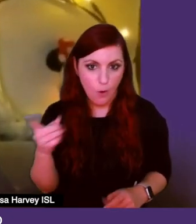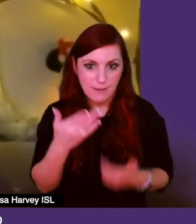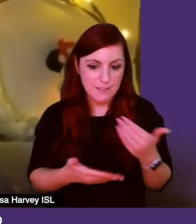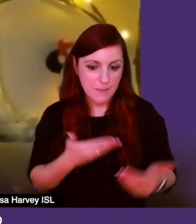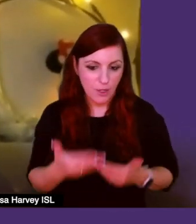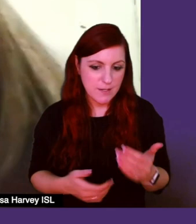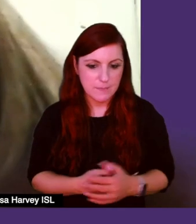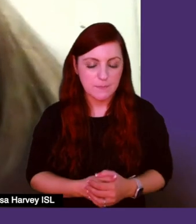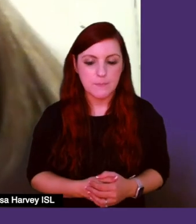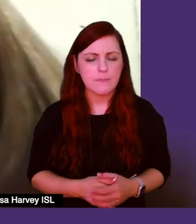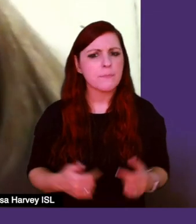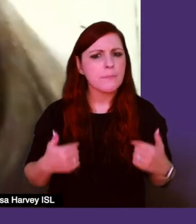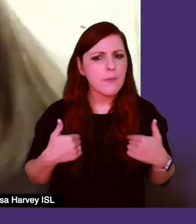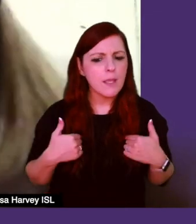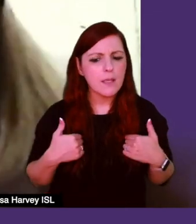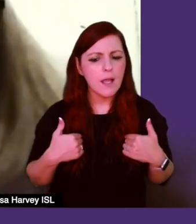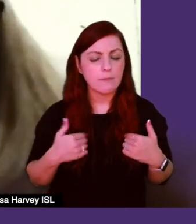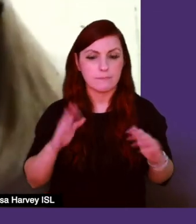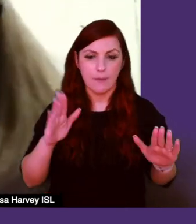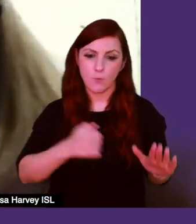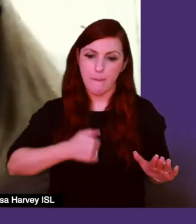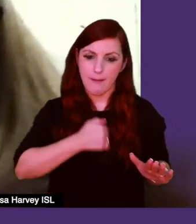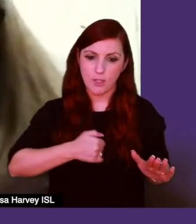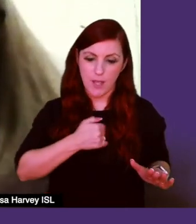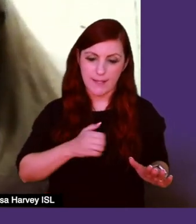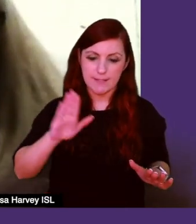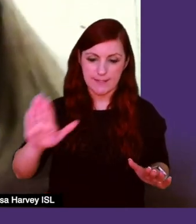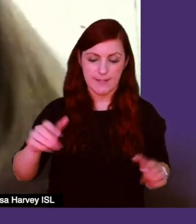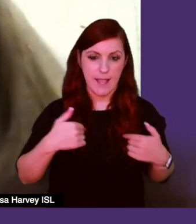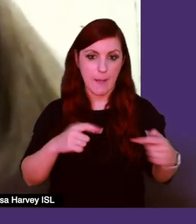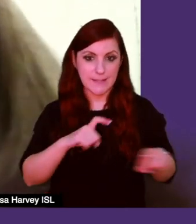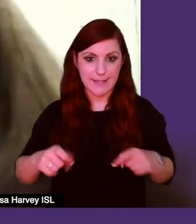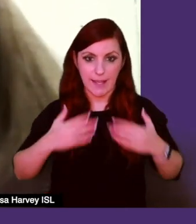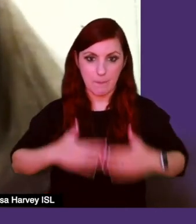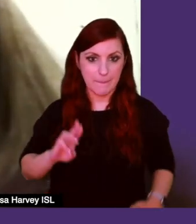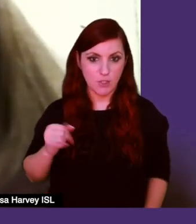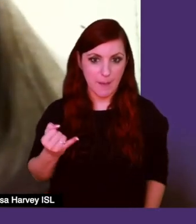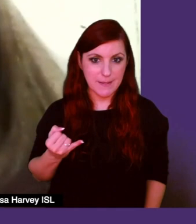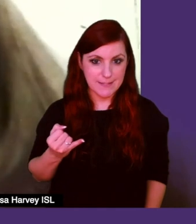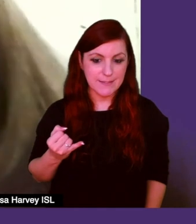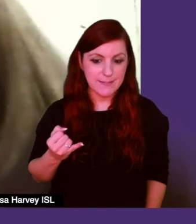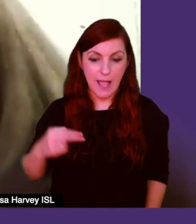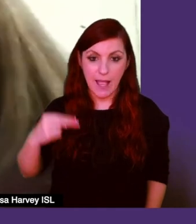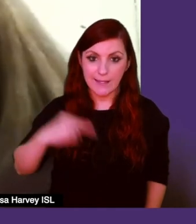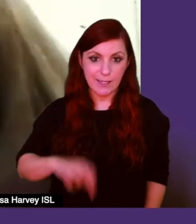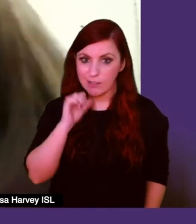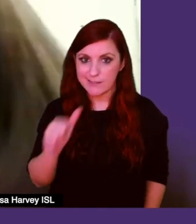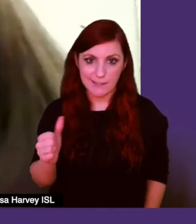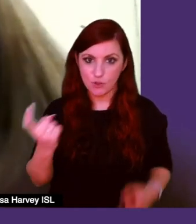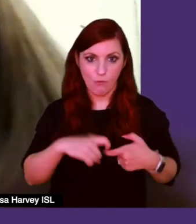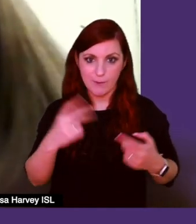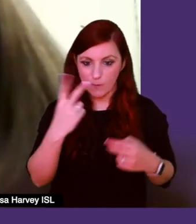the speakers. I have to apologize. I'm still in my pajamas. I nearly didn't